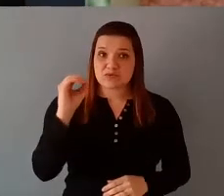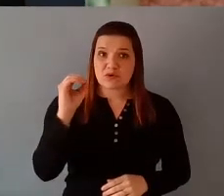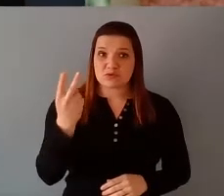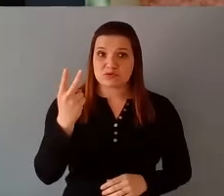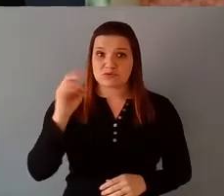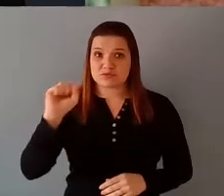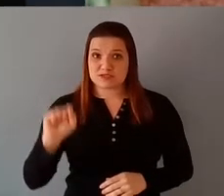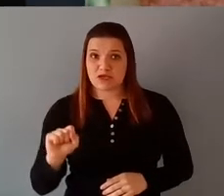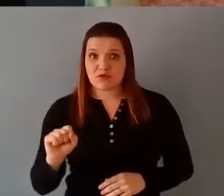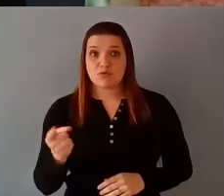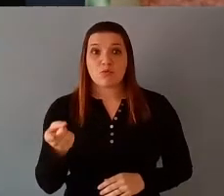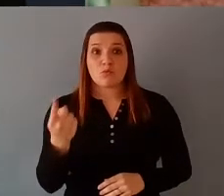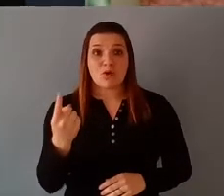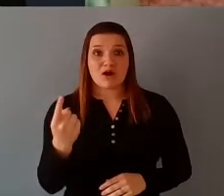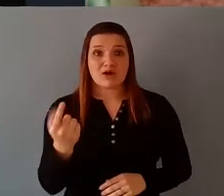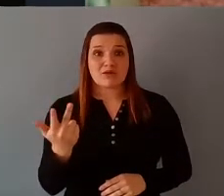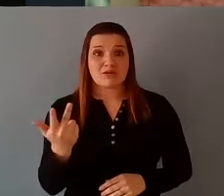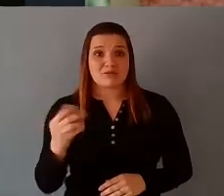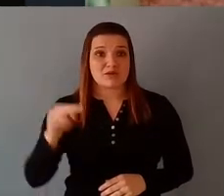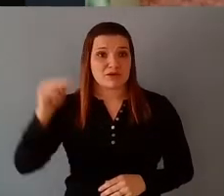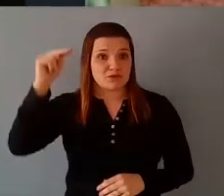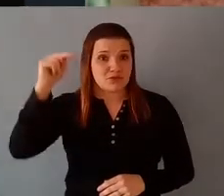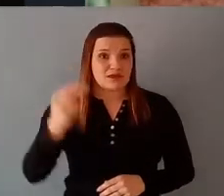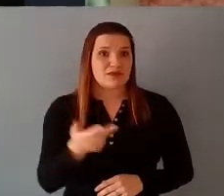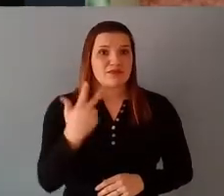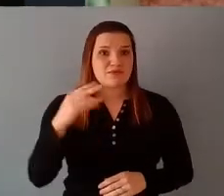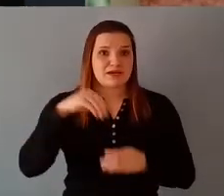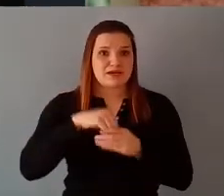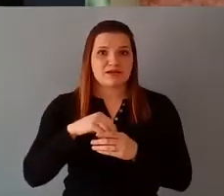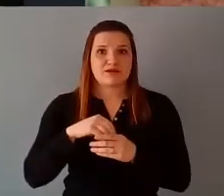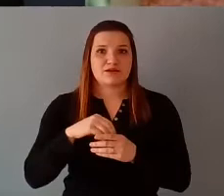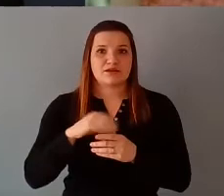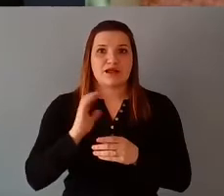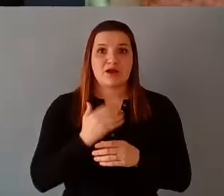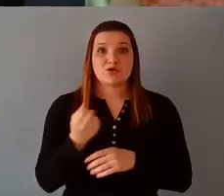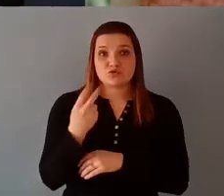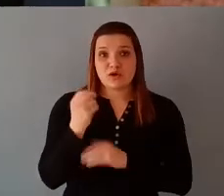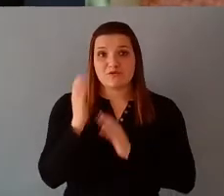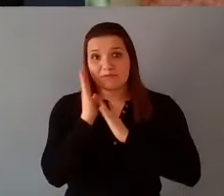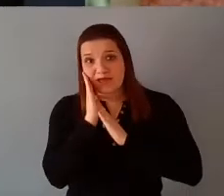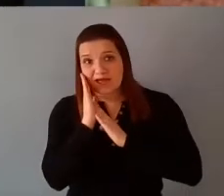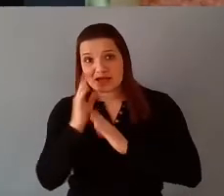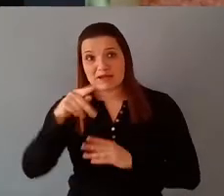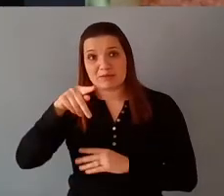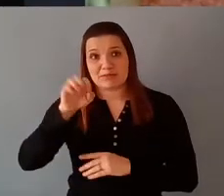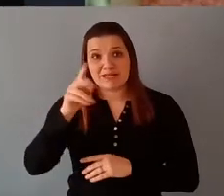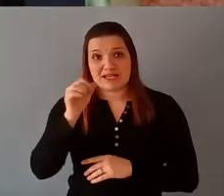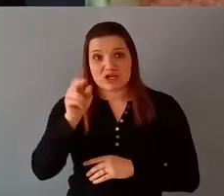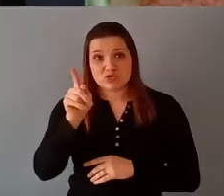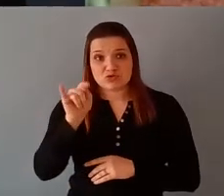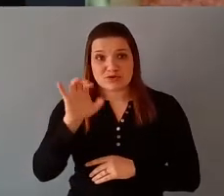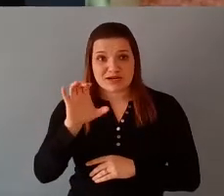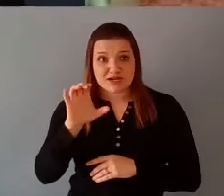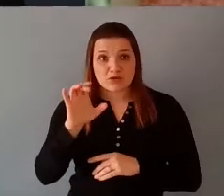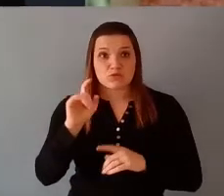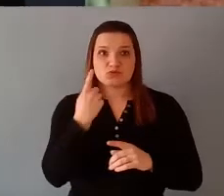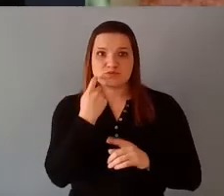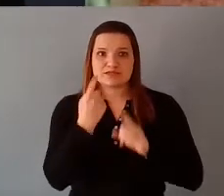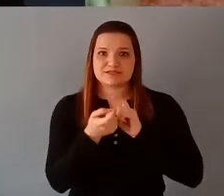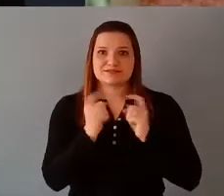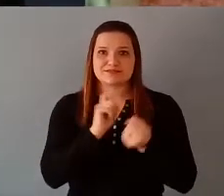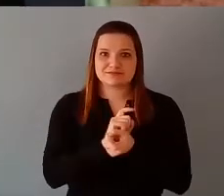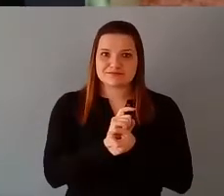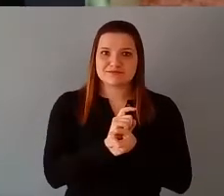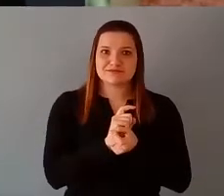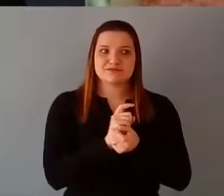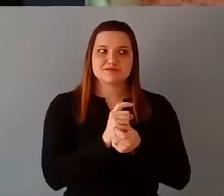3 North, 3 beds in our 12-bed pediatric unit, which just recently was turned into a dedicated